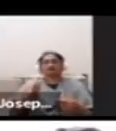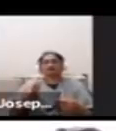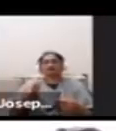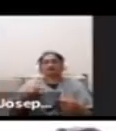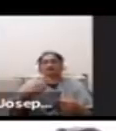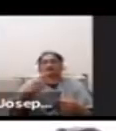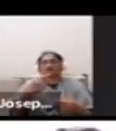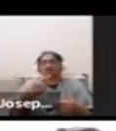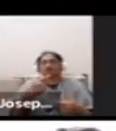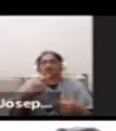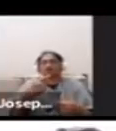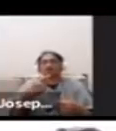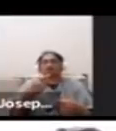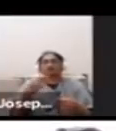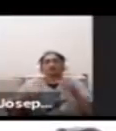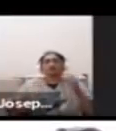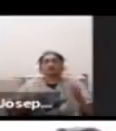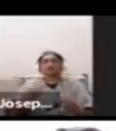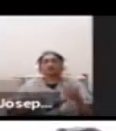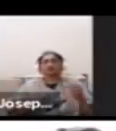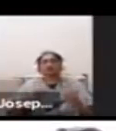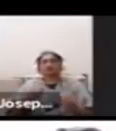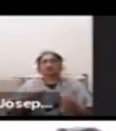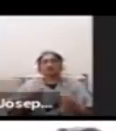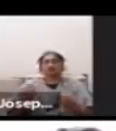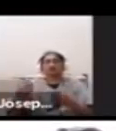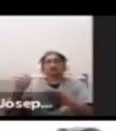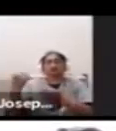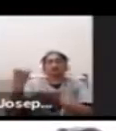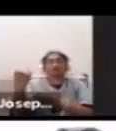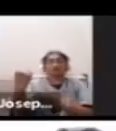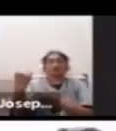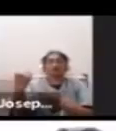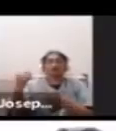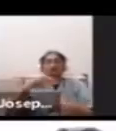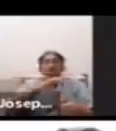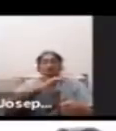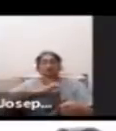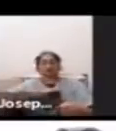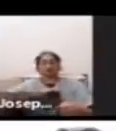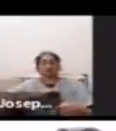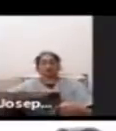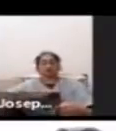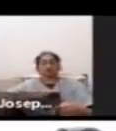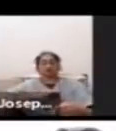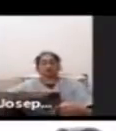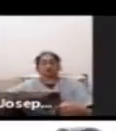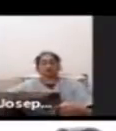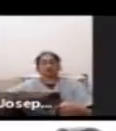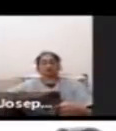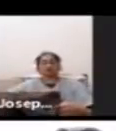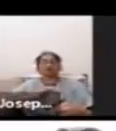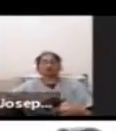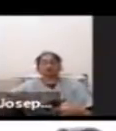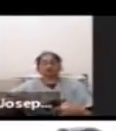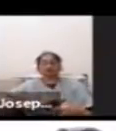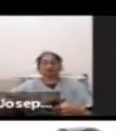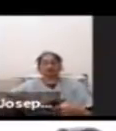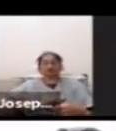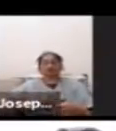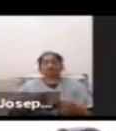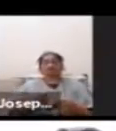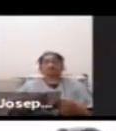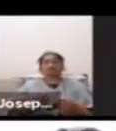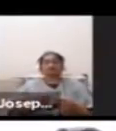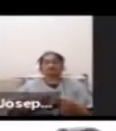an athlete and a Paralympic gold medalist, who has also joined us today to provide his perspectives, in